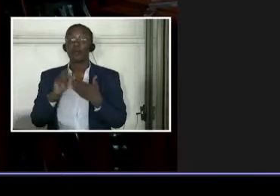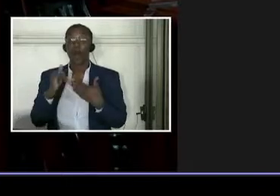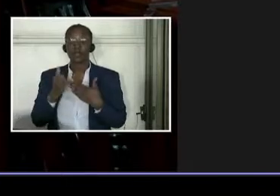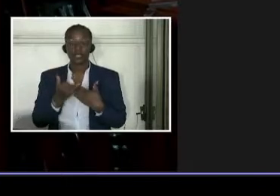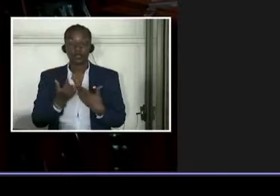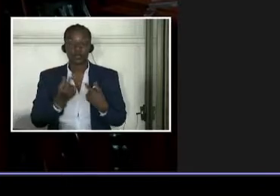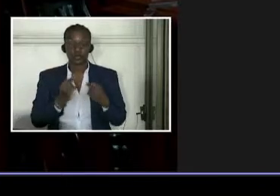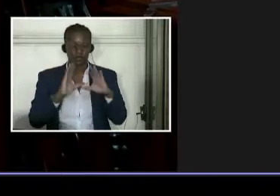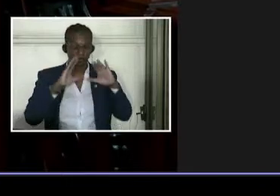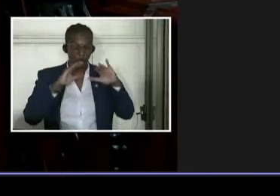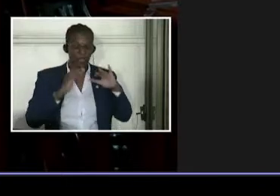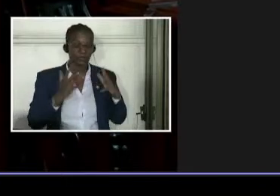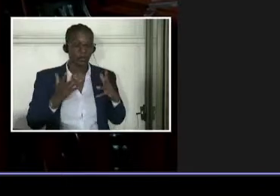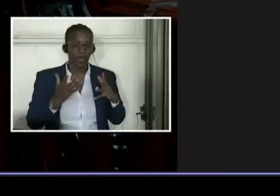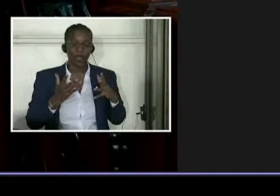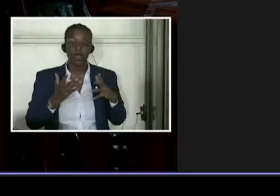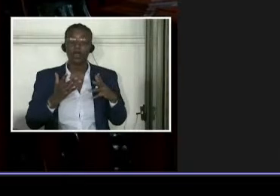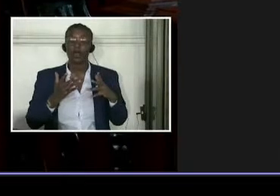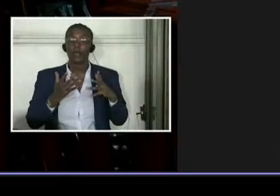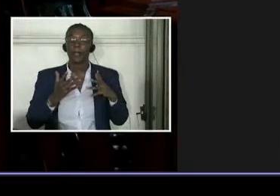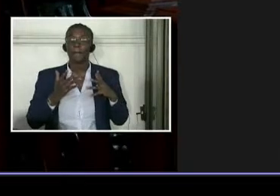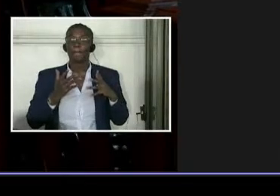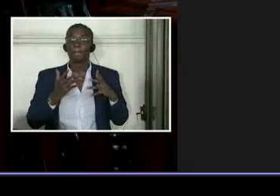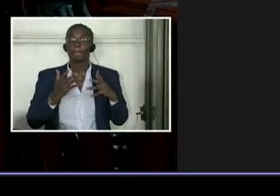project that